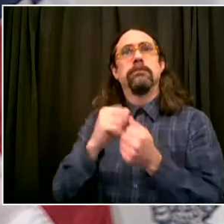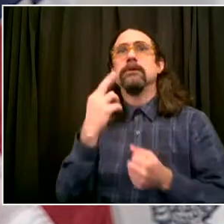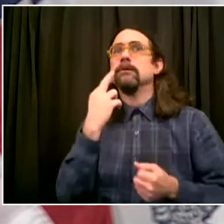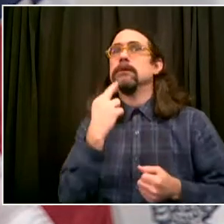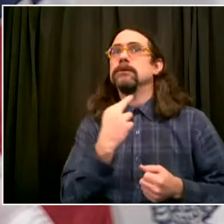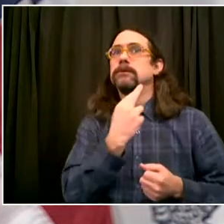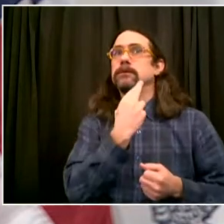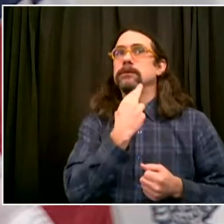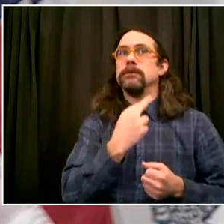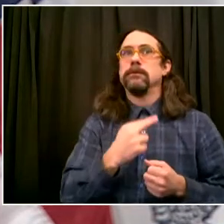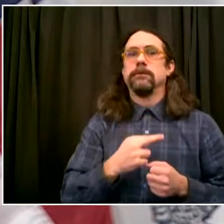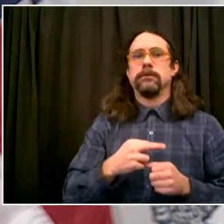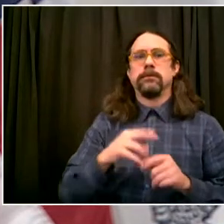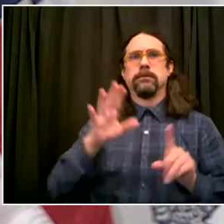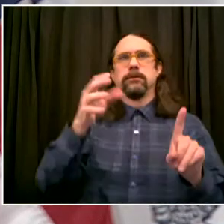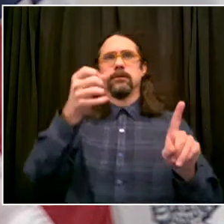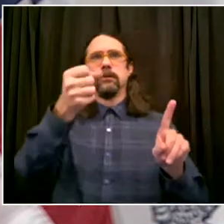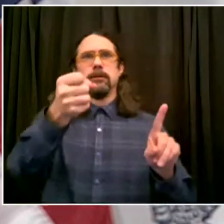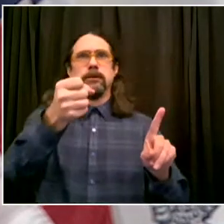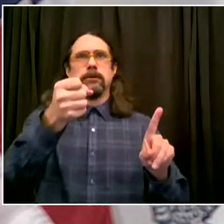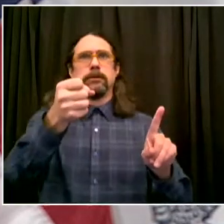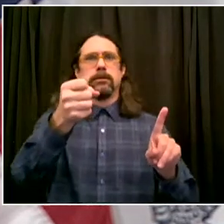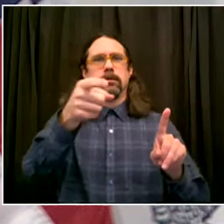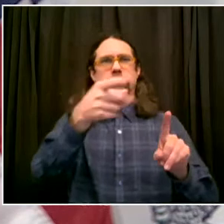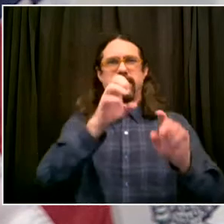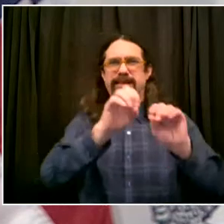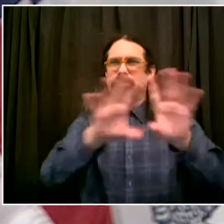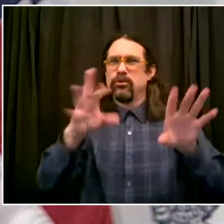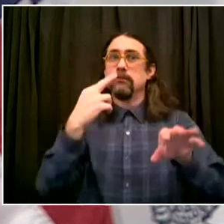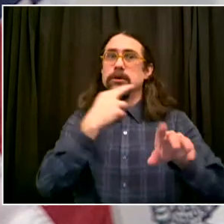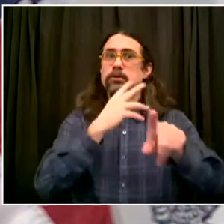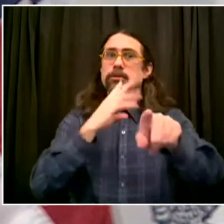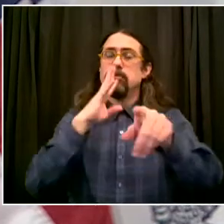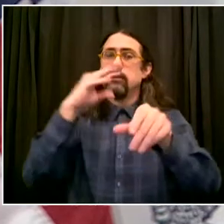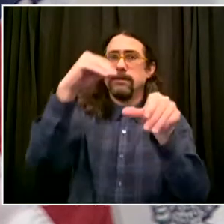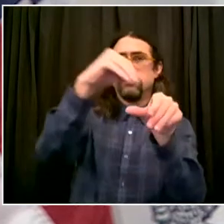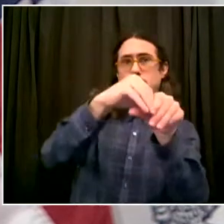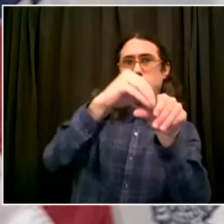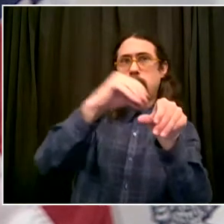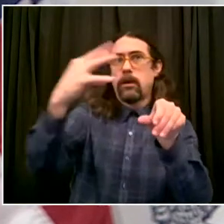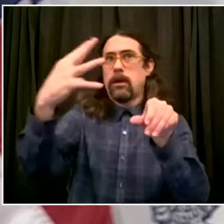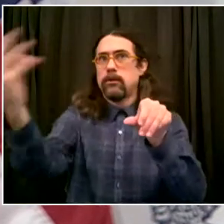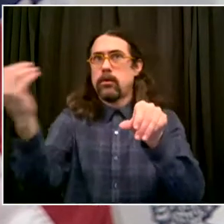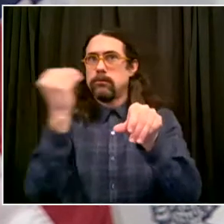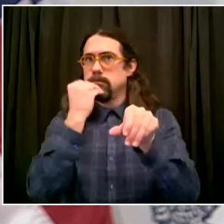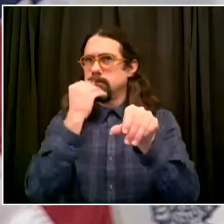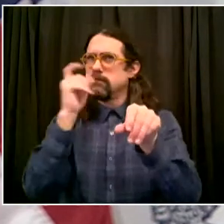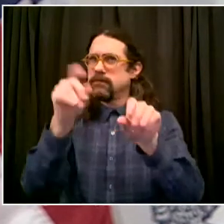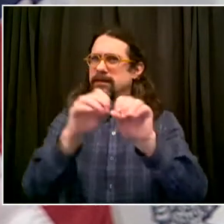dining? I'm sorry, indoor dining. Did I say outdoor dining? Indoor dining.